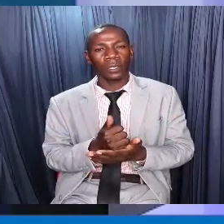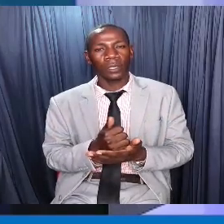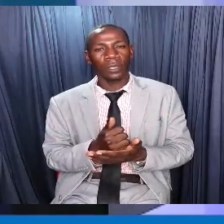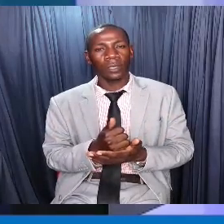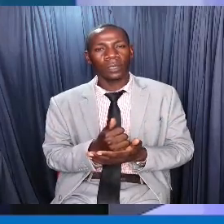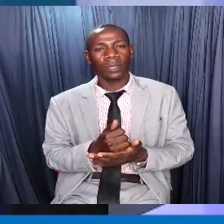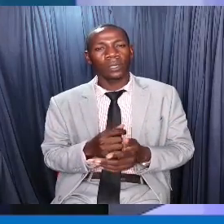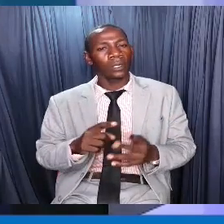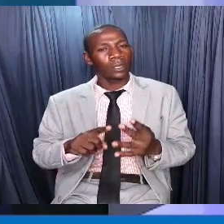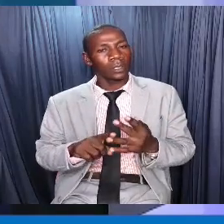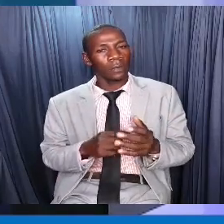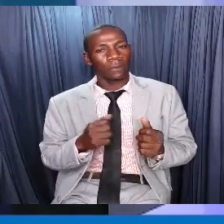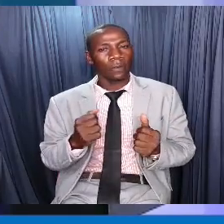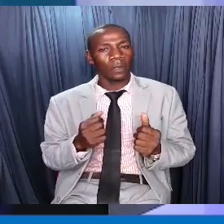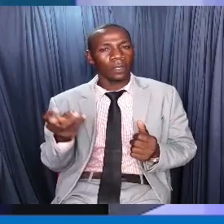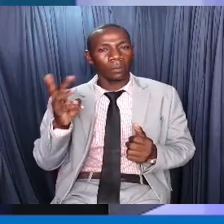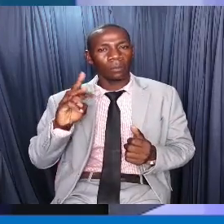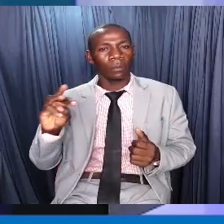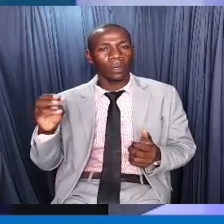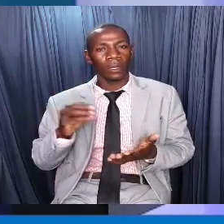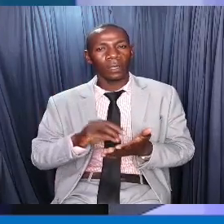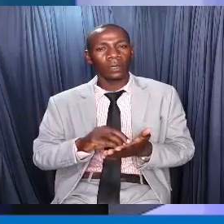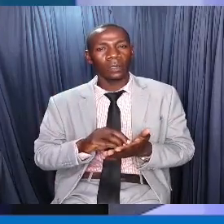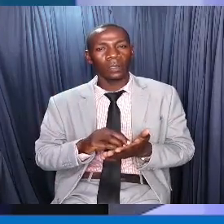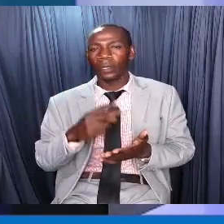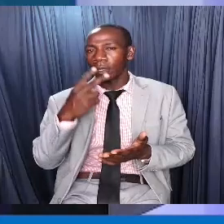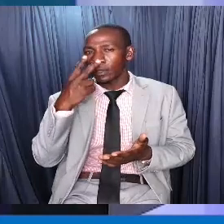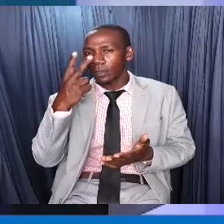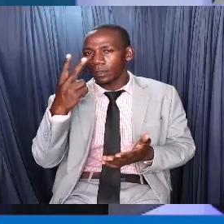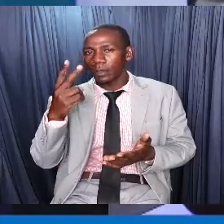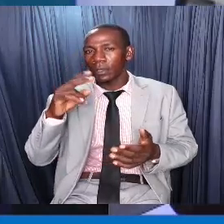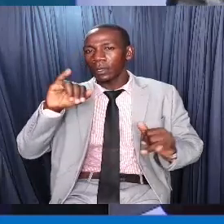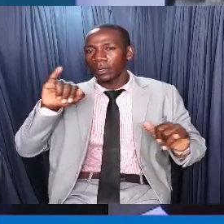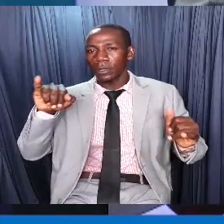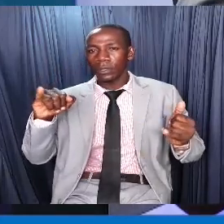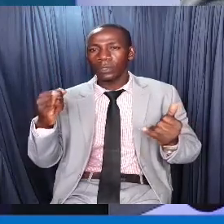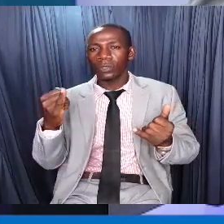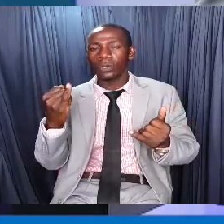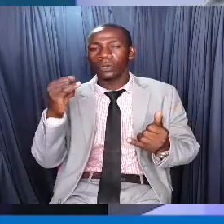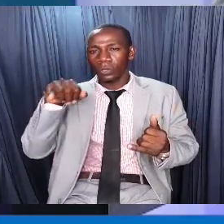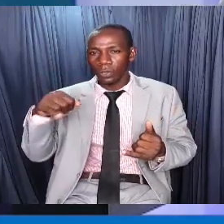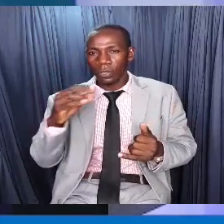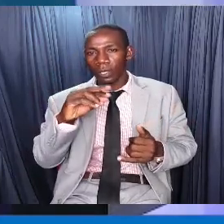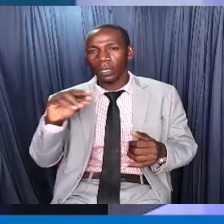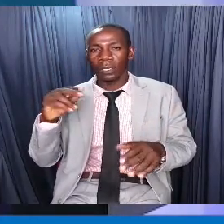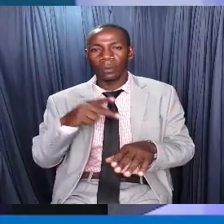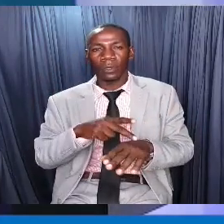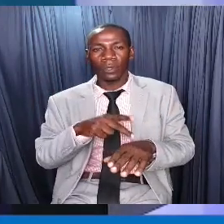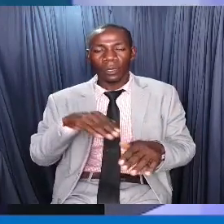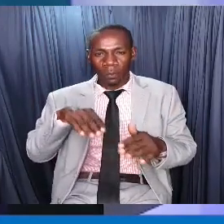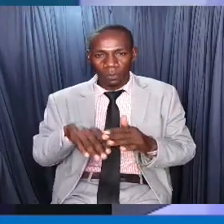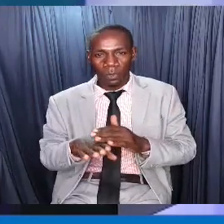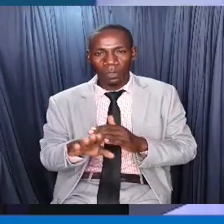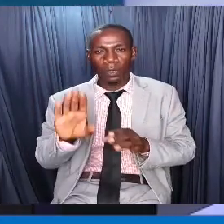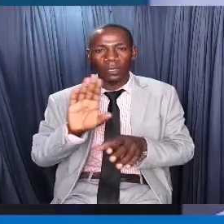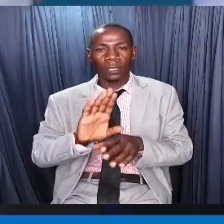Amen. Wakaanza vita na hao. They started fighting them again. Bwana waliona Yohana na Petro. Because they saw John and Peter. Wameingia kanisani siku